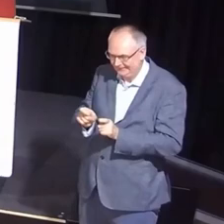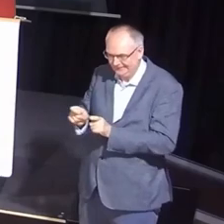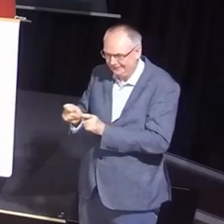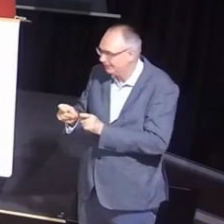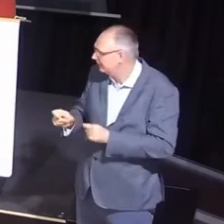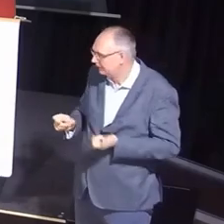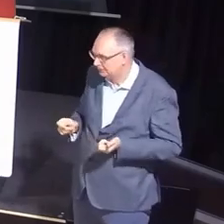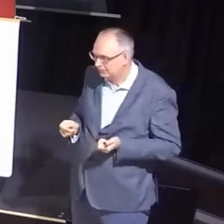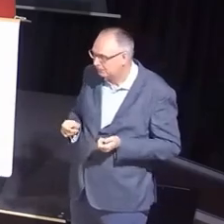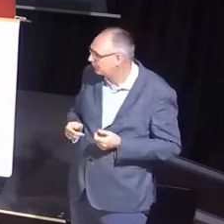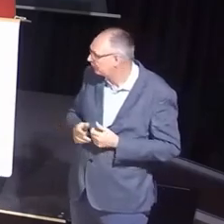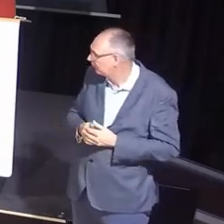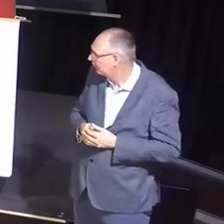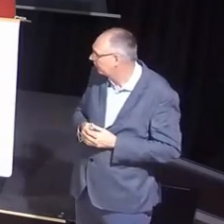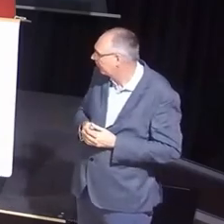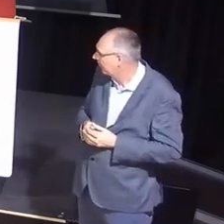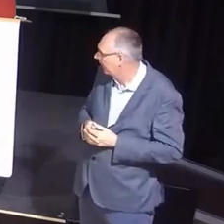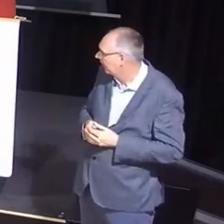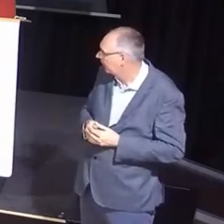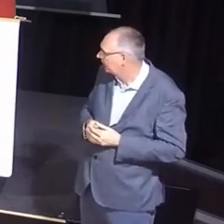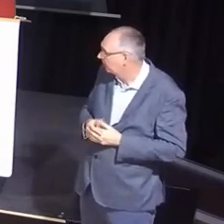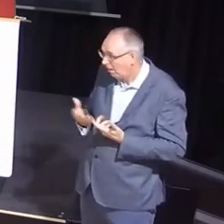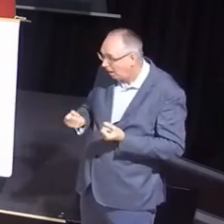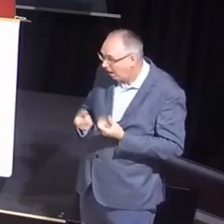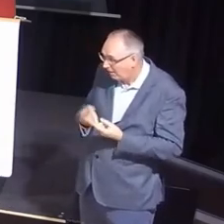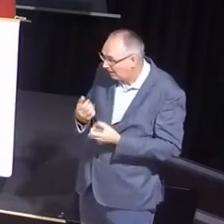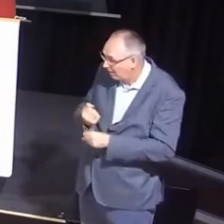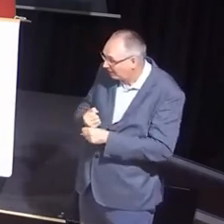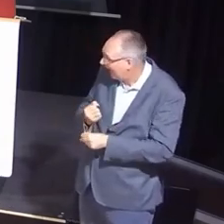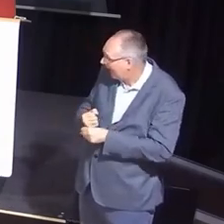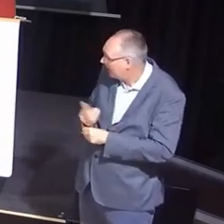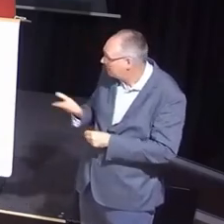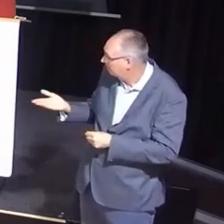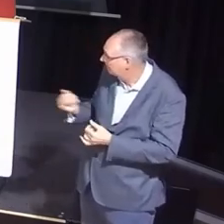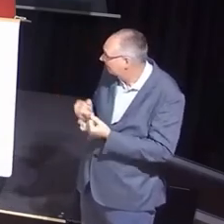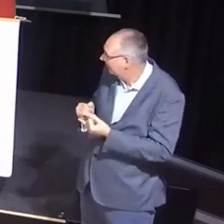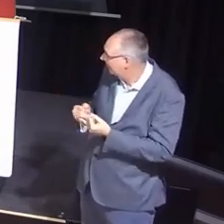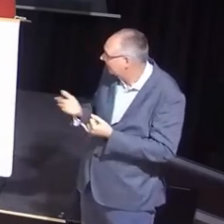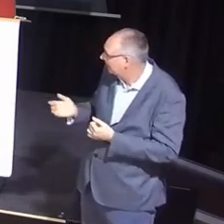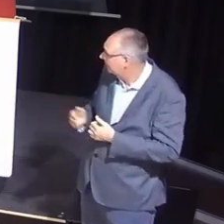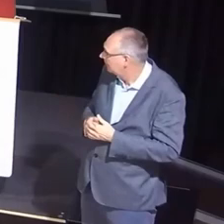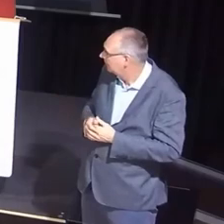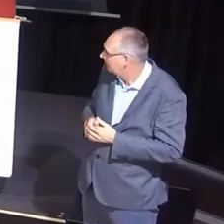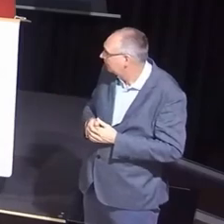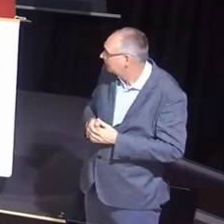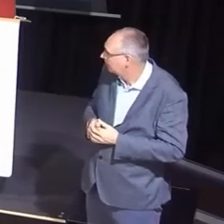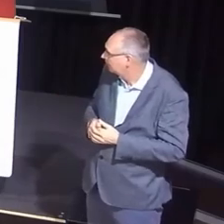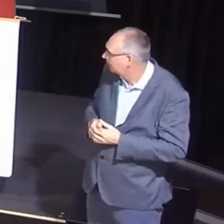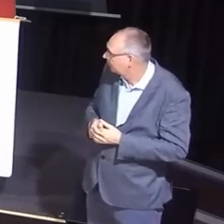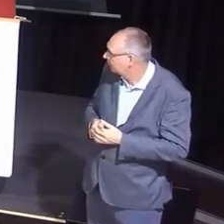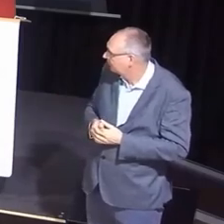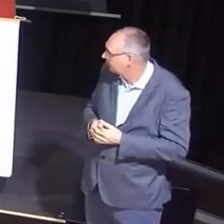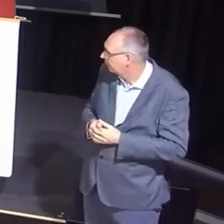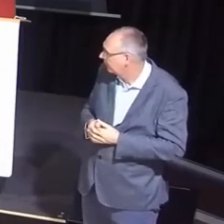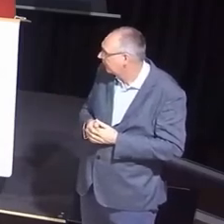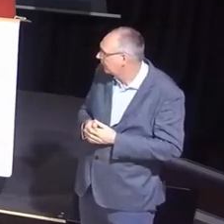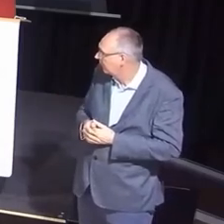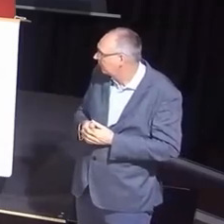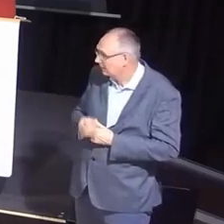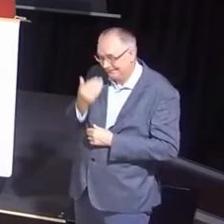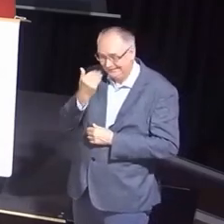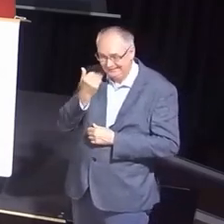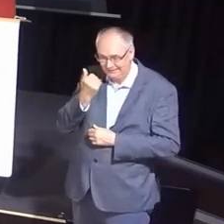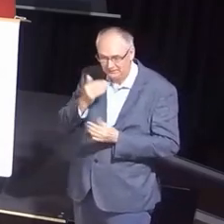been made differently, you could have played them. Are there any games like that for you, Stephen? Can you start off? Things like the most recent Mortal